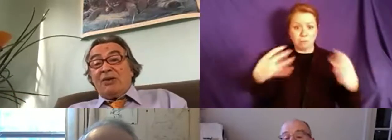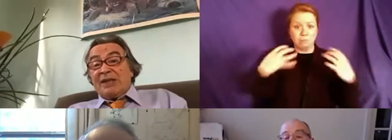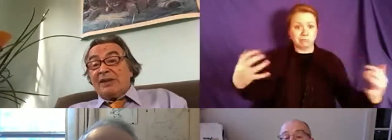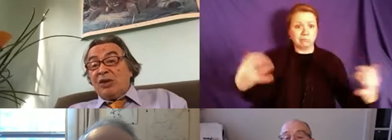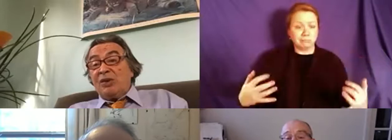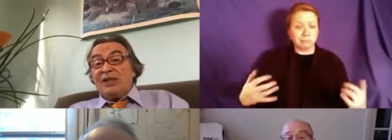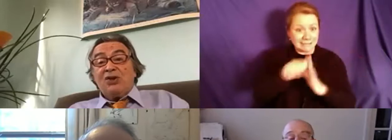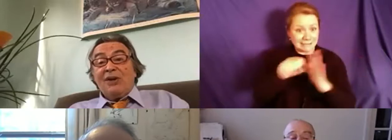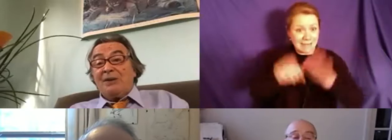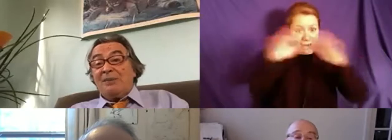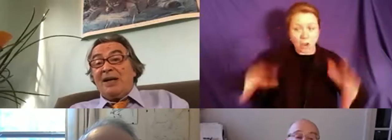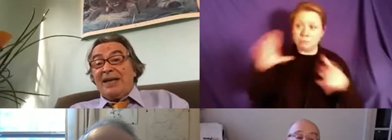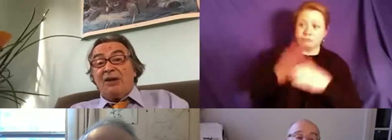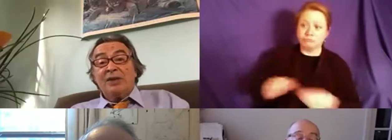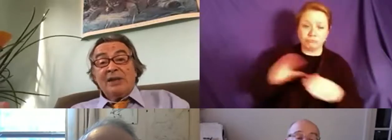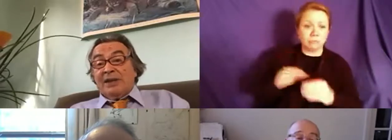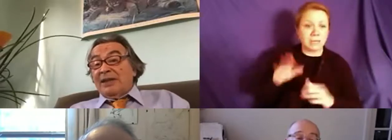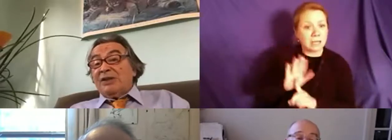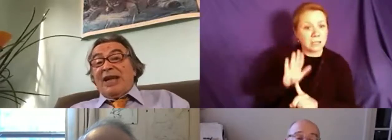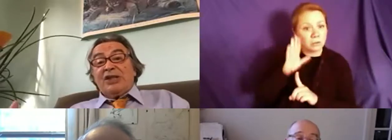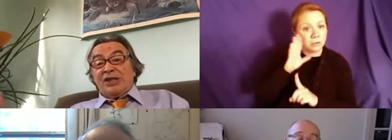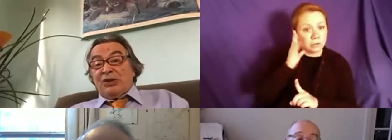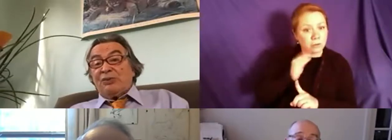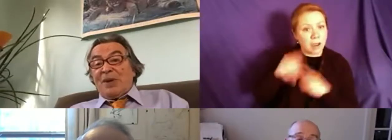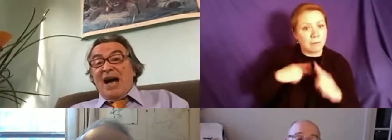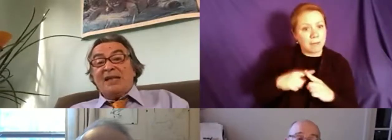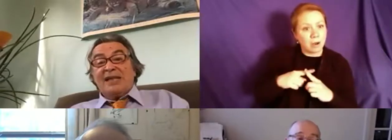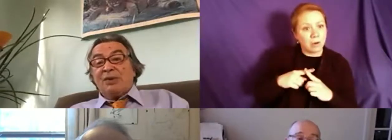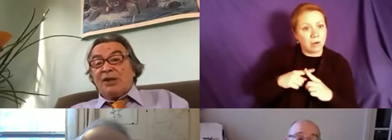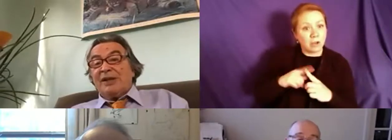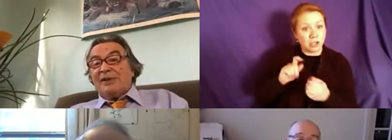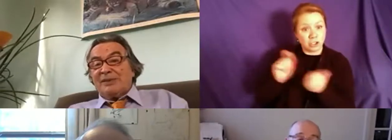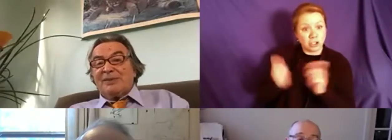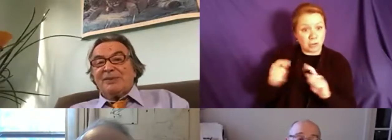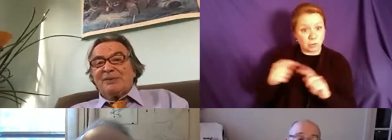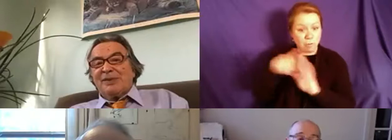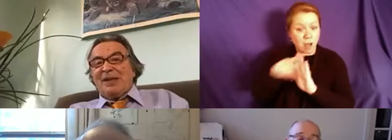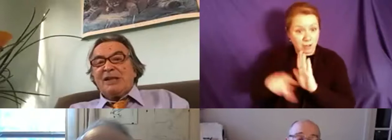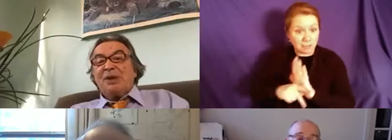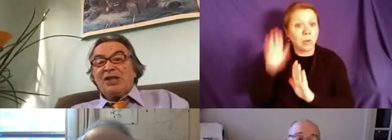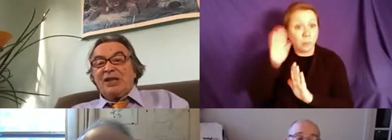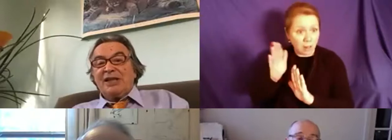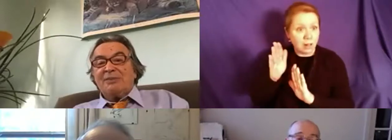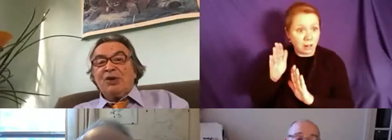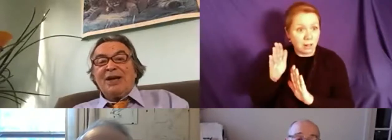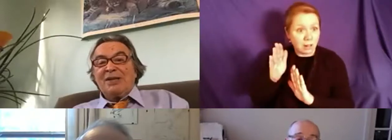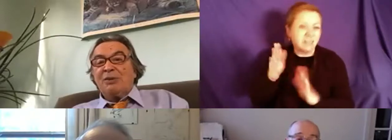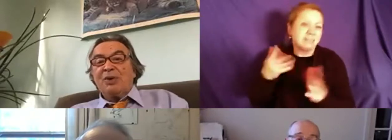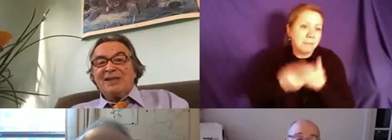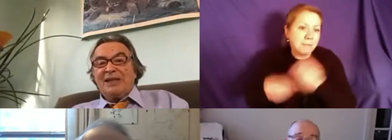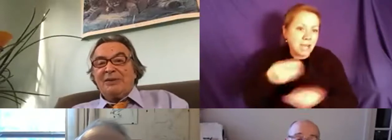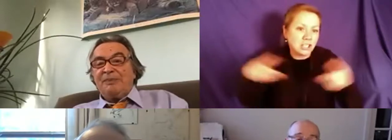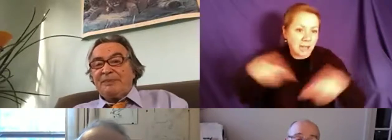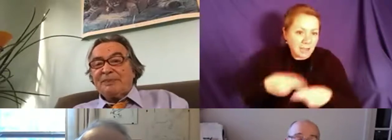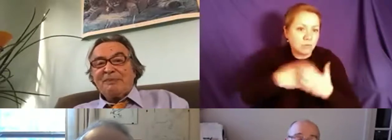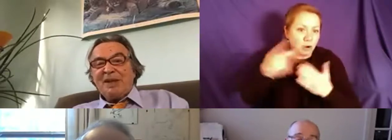State House and told his story about how changes to policy were gonna, basically budget cuts and programs that were